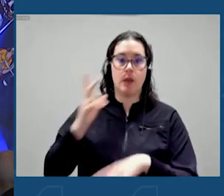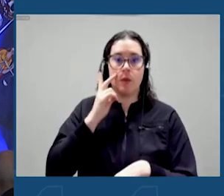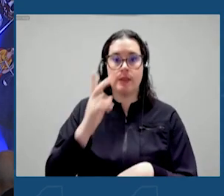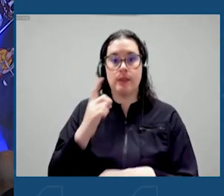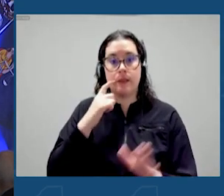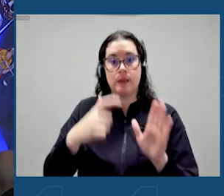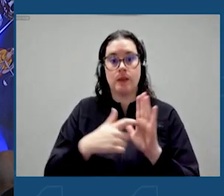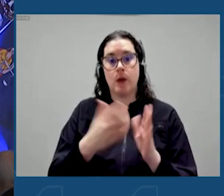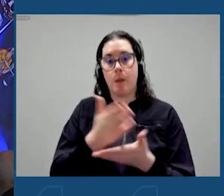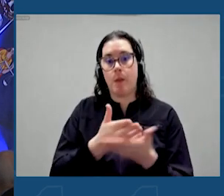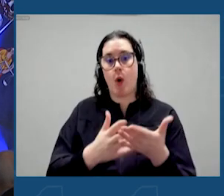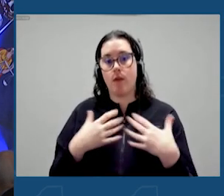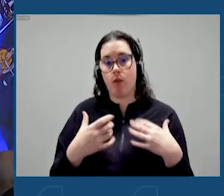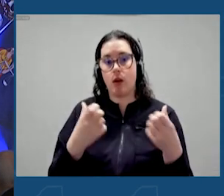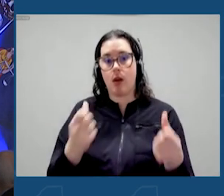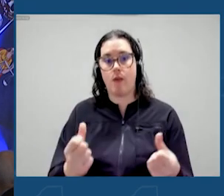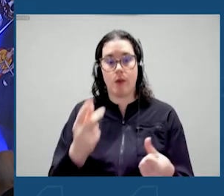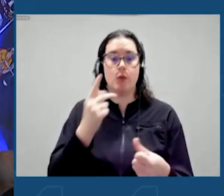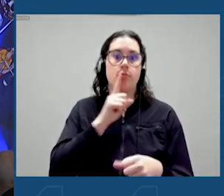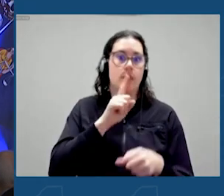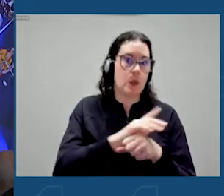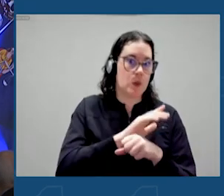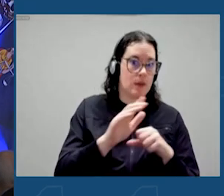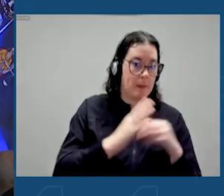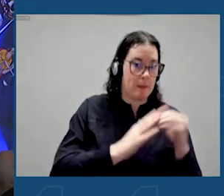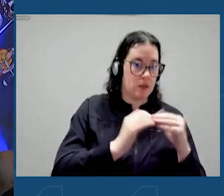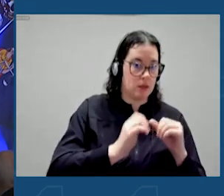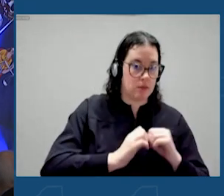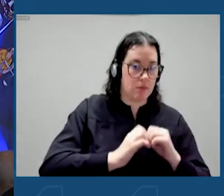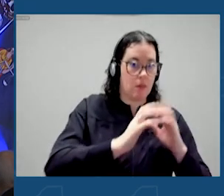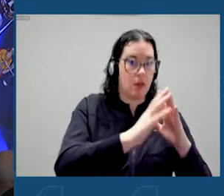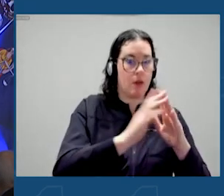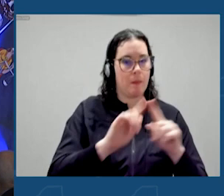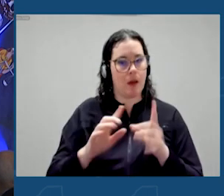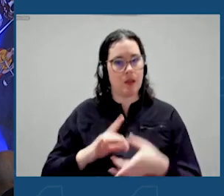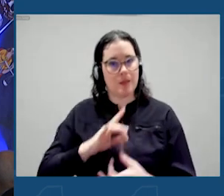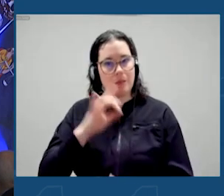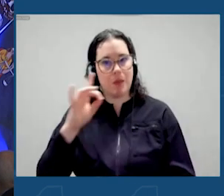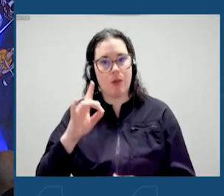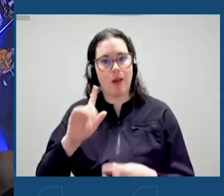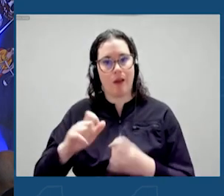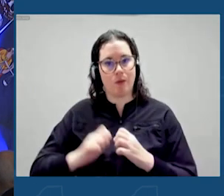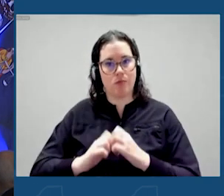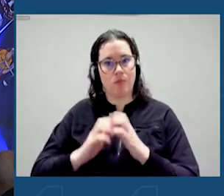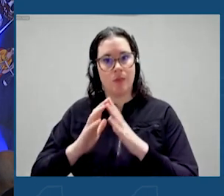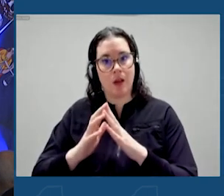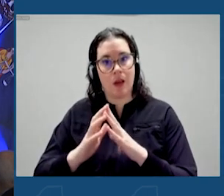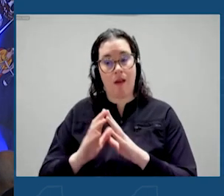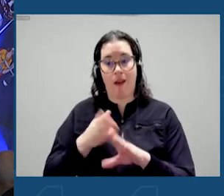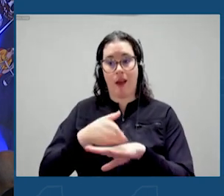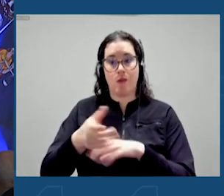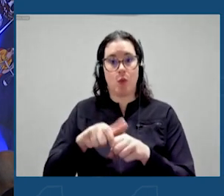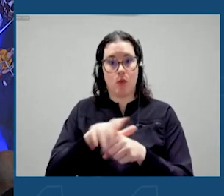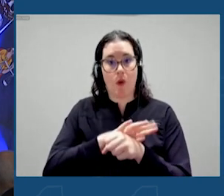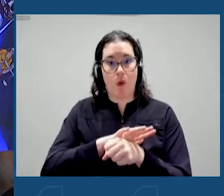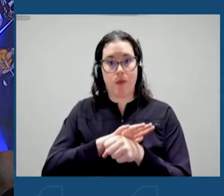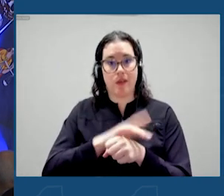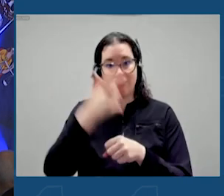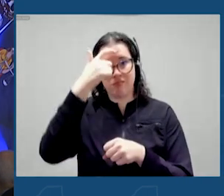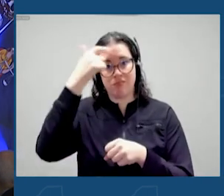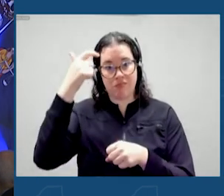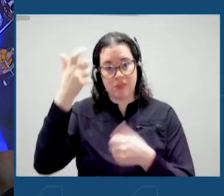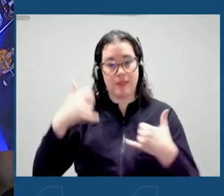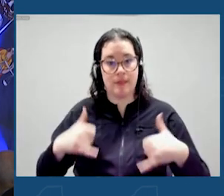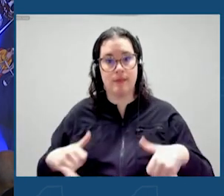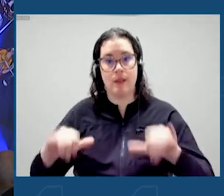recovery, as we build brick and mortar, we have to rebuild our spirits. People are in pain after COVID, and the emotional impact